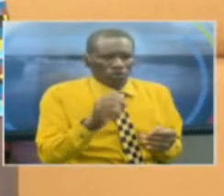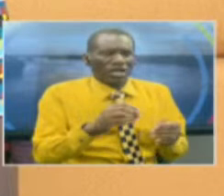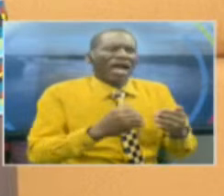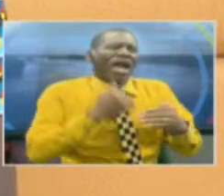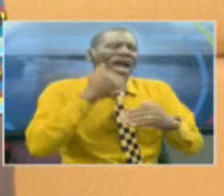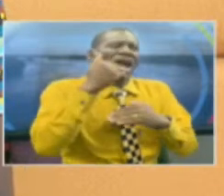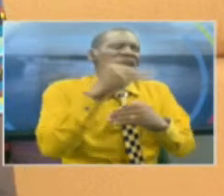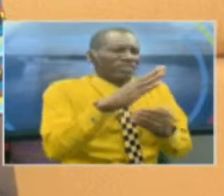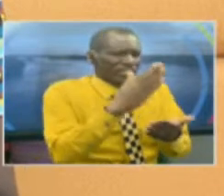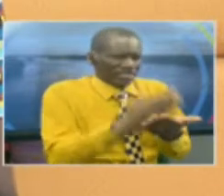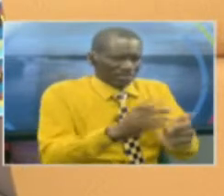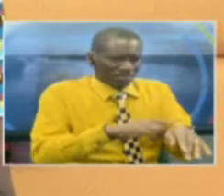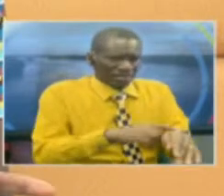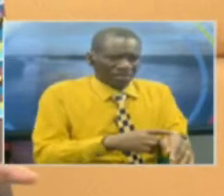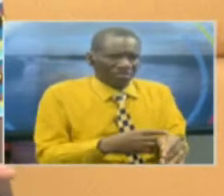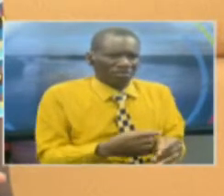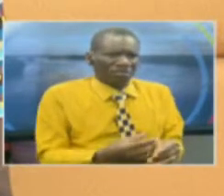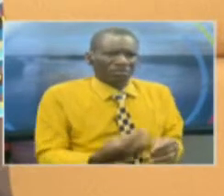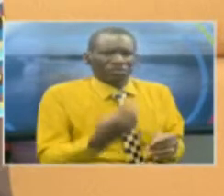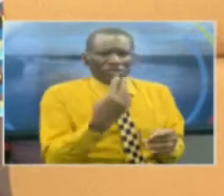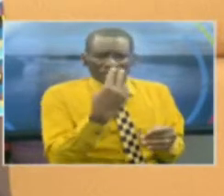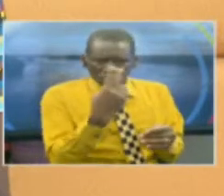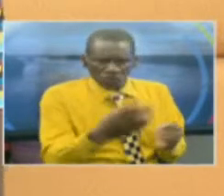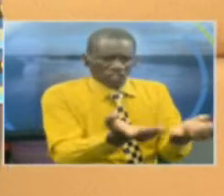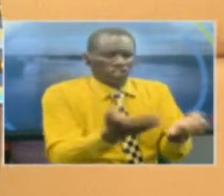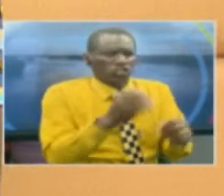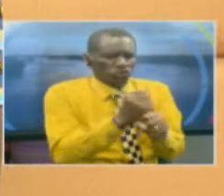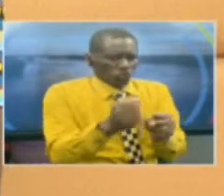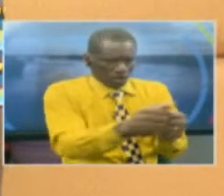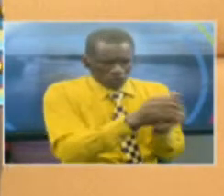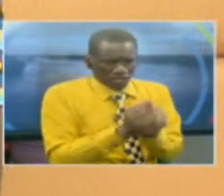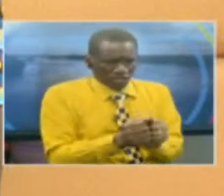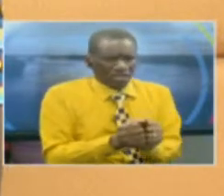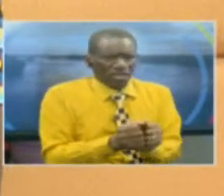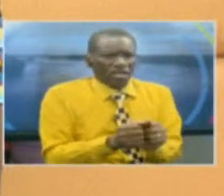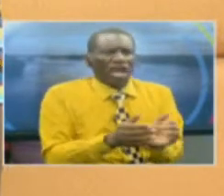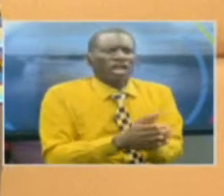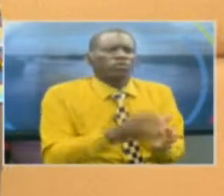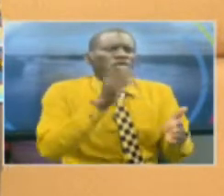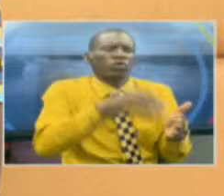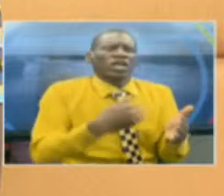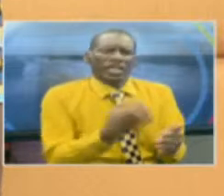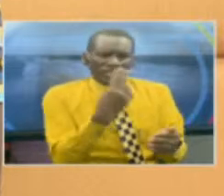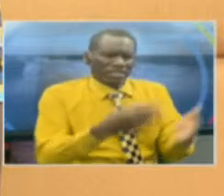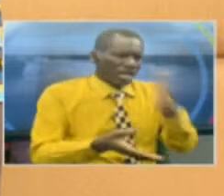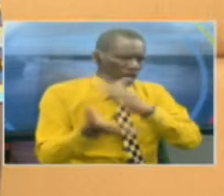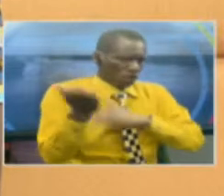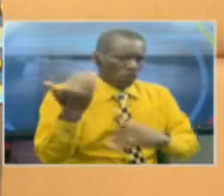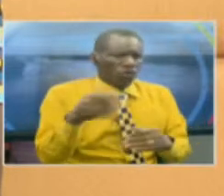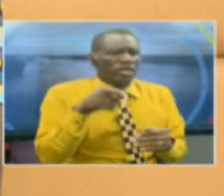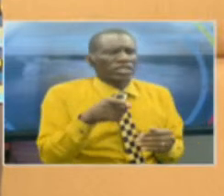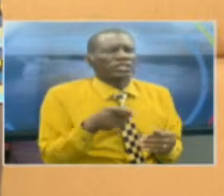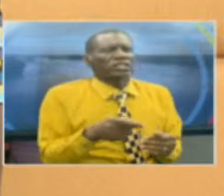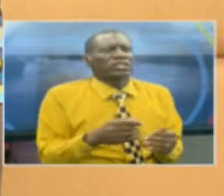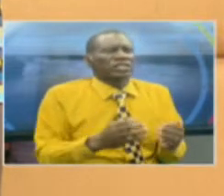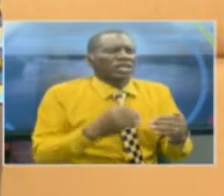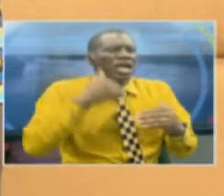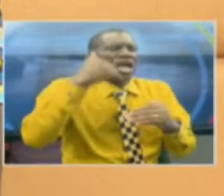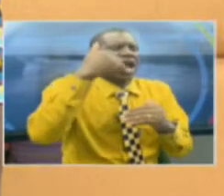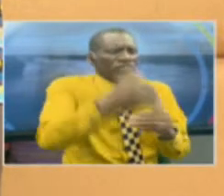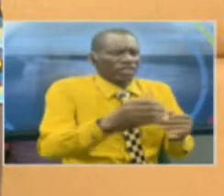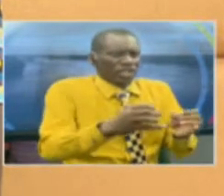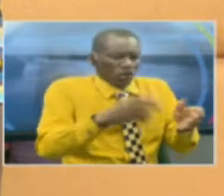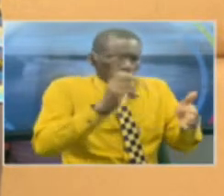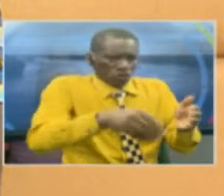she saw the need to work with what she had seen previously, because that was still present. And that is what